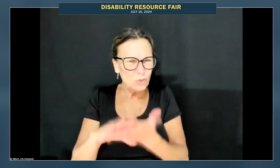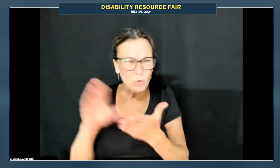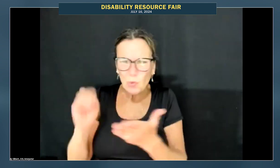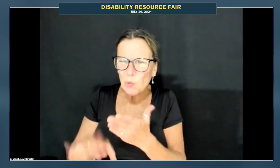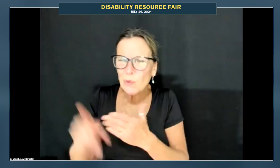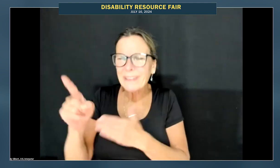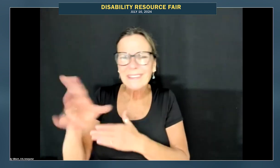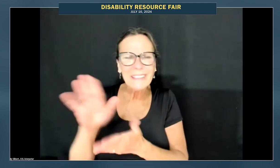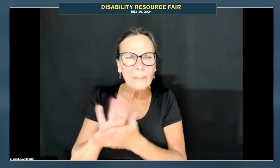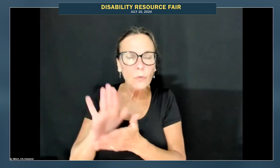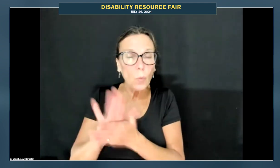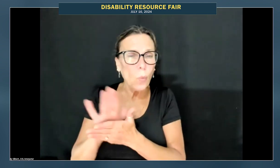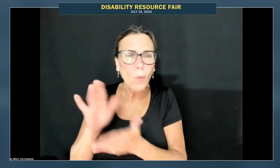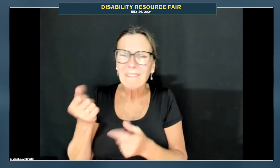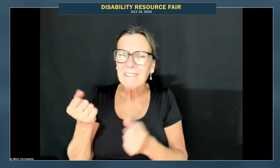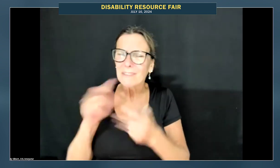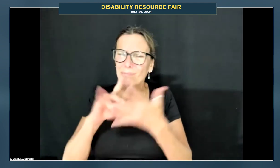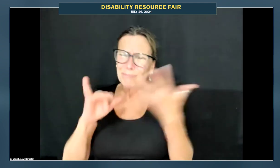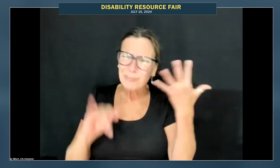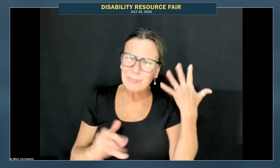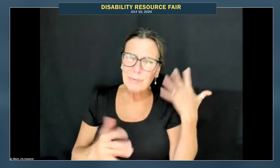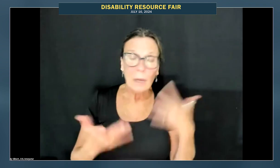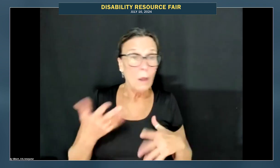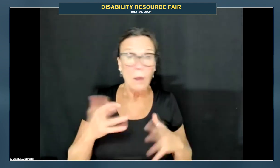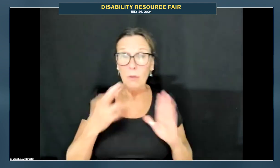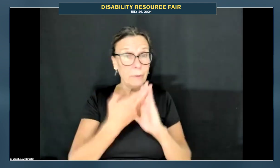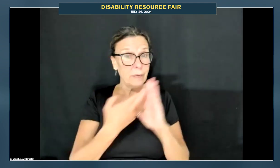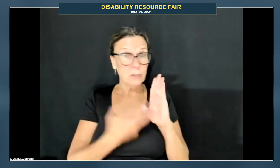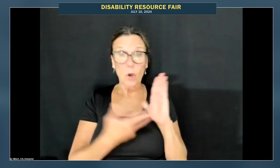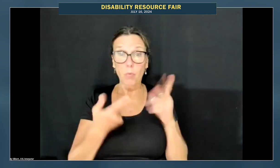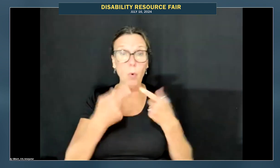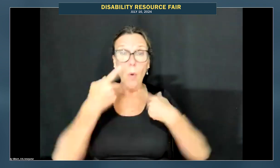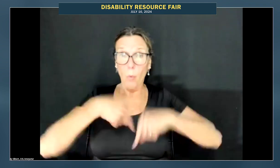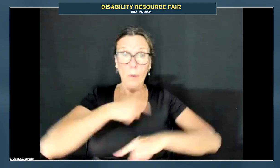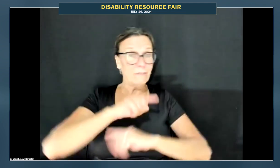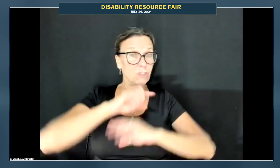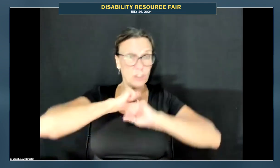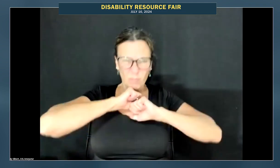There's no real rule on how we do it. We just do it, and it's worked very well.